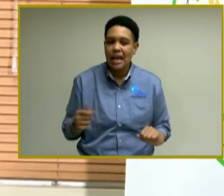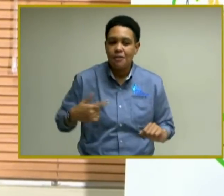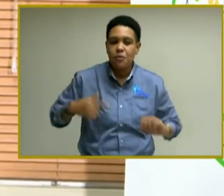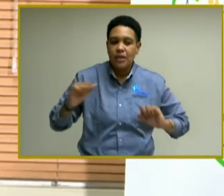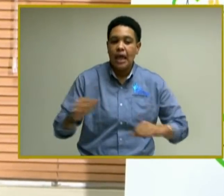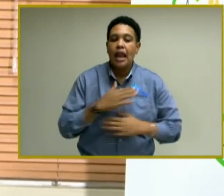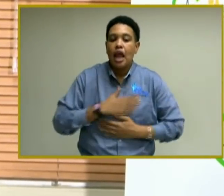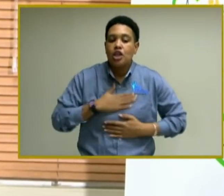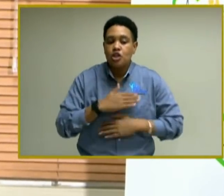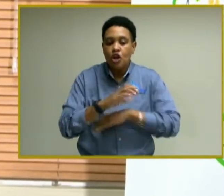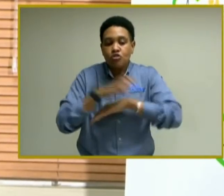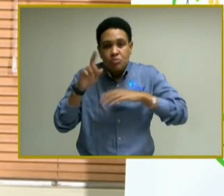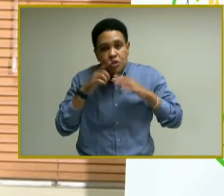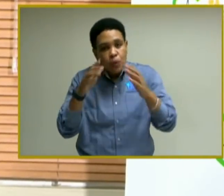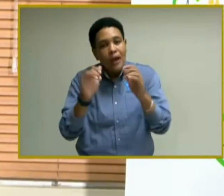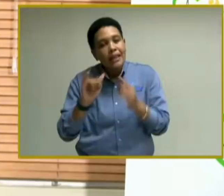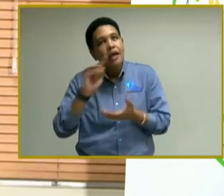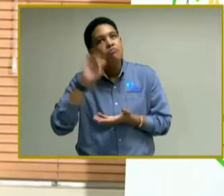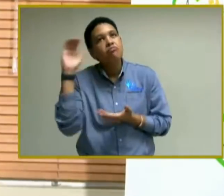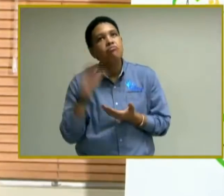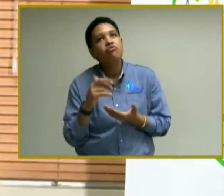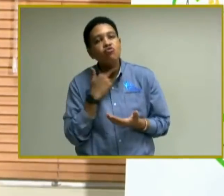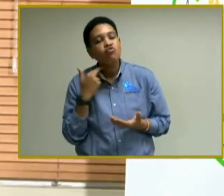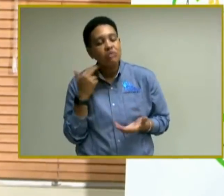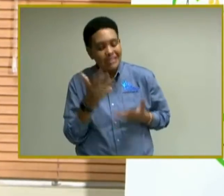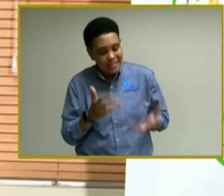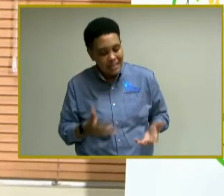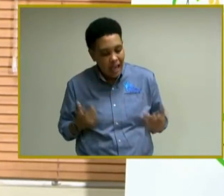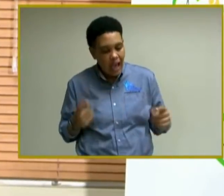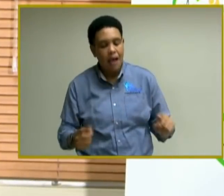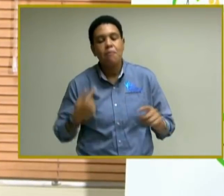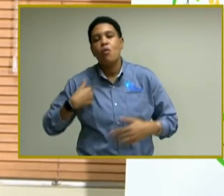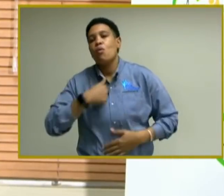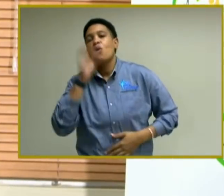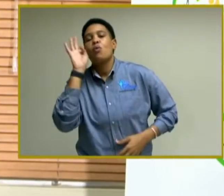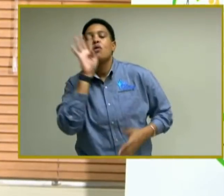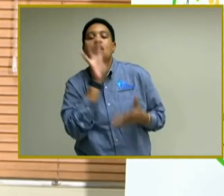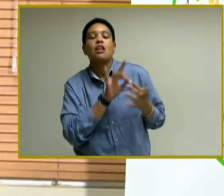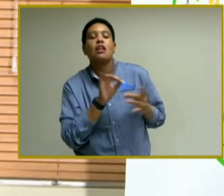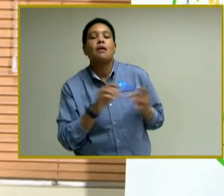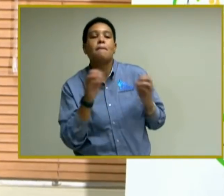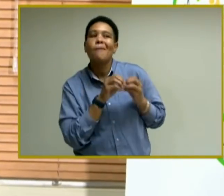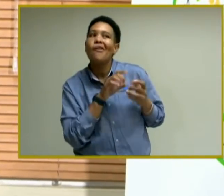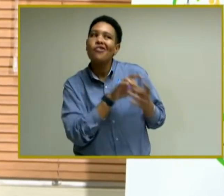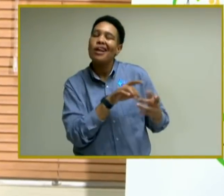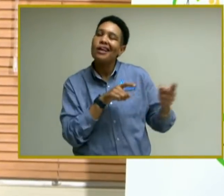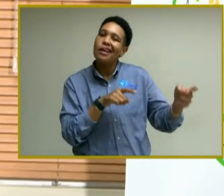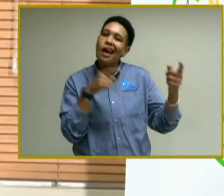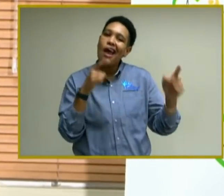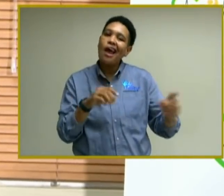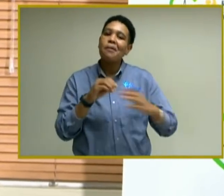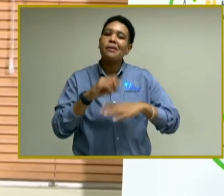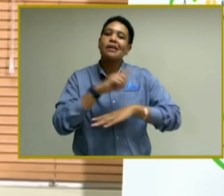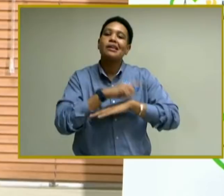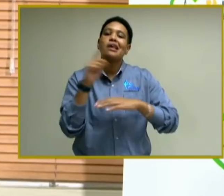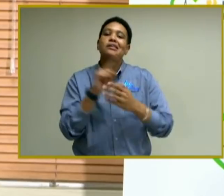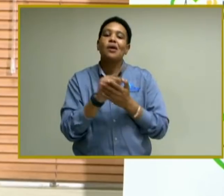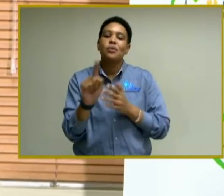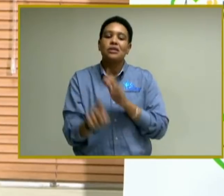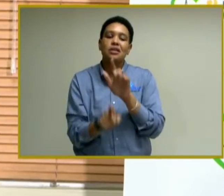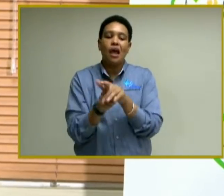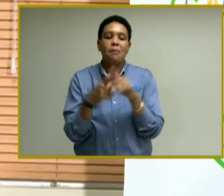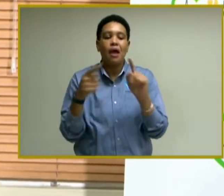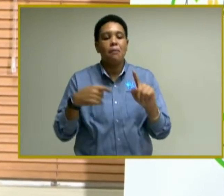enjoy the season in ways that minimizes the risks. And we will speak more on that in the days and weeks to come. We will